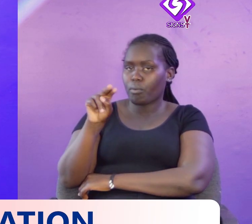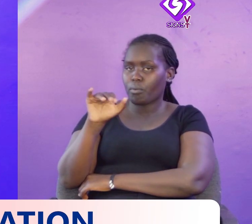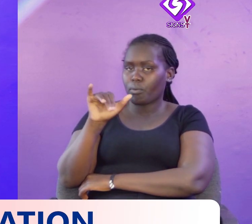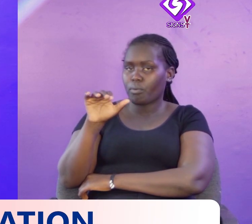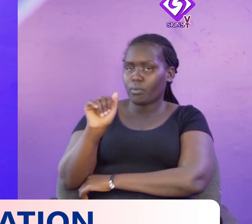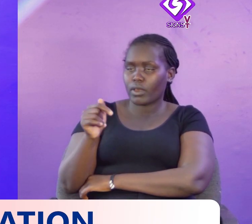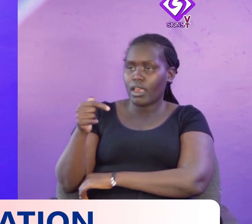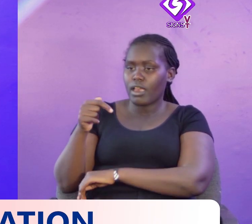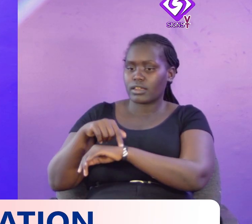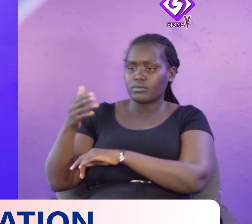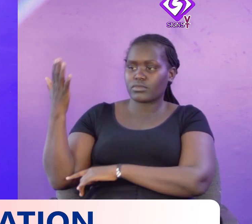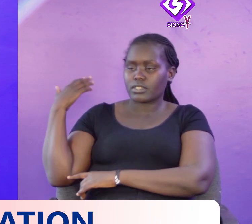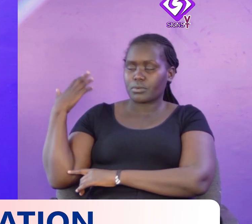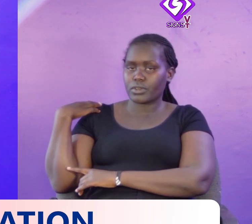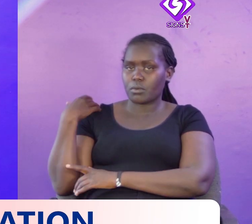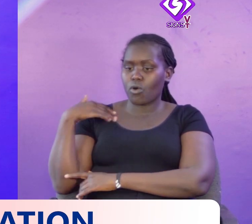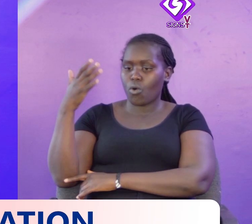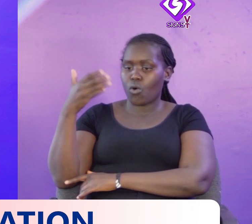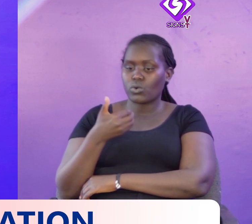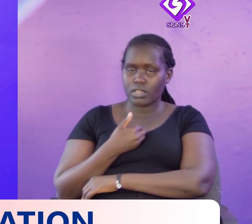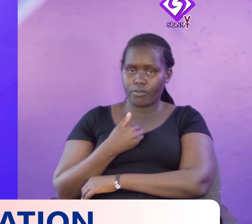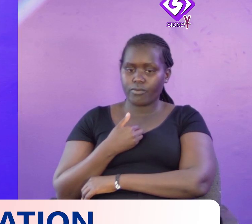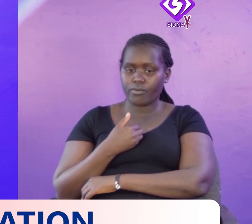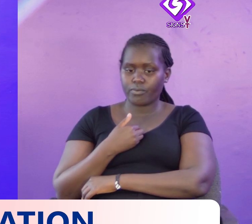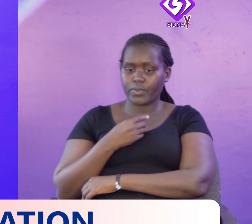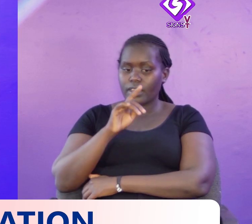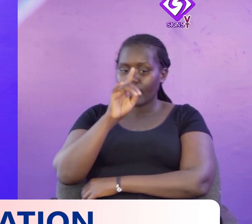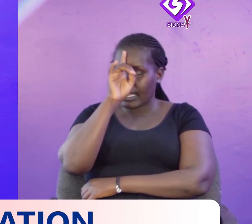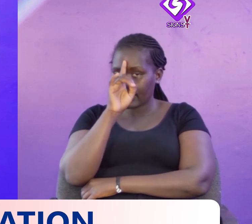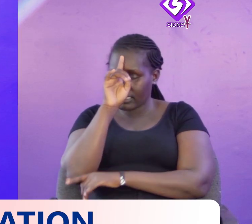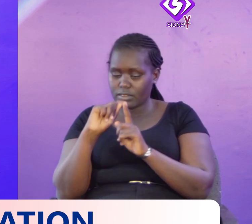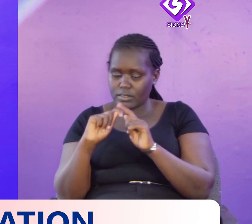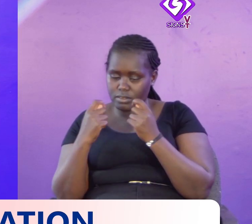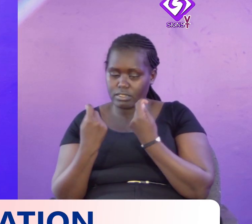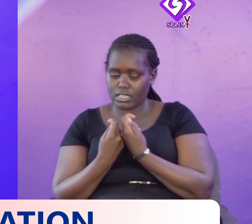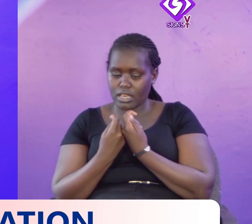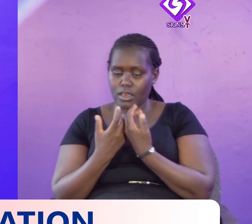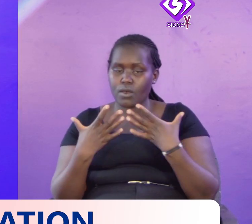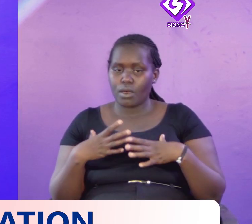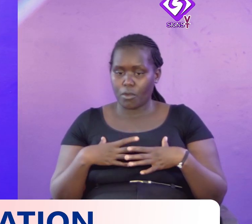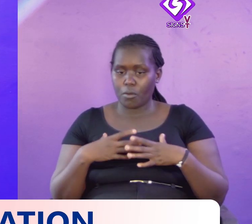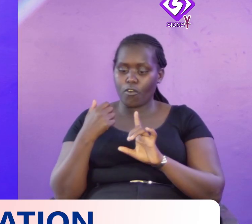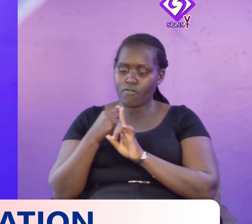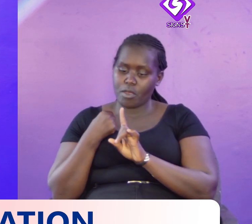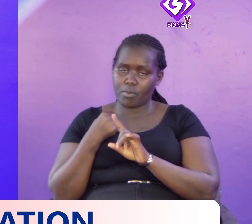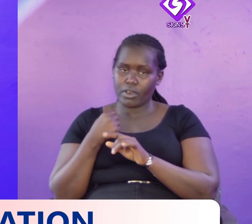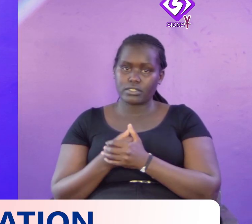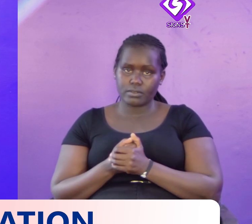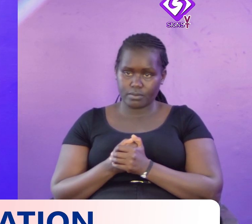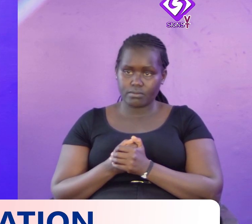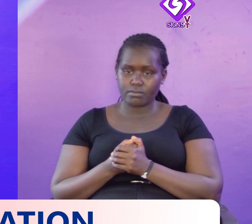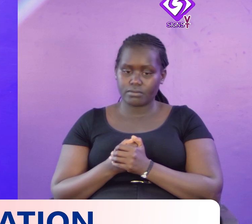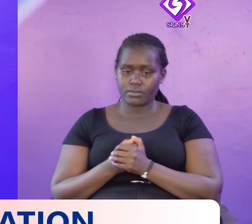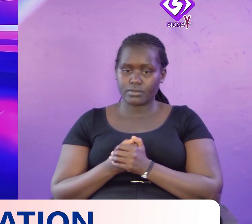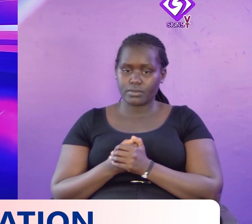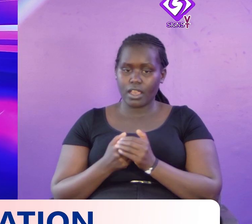Yes. We used to have serious team. People of impact. Carried Kenya